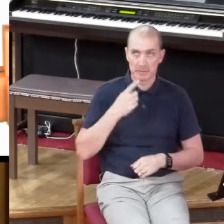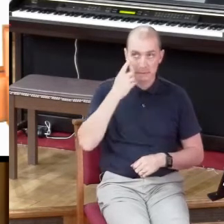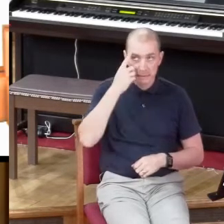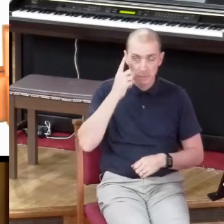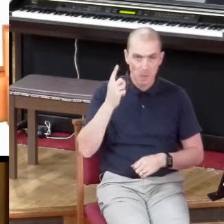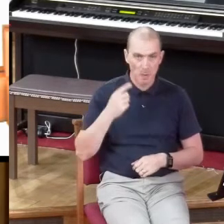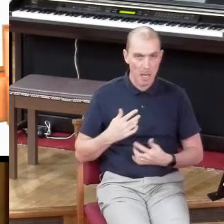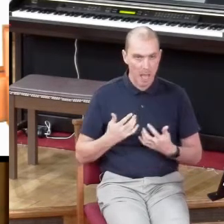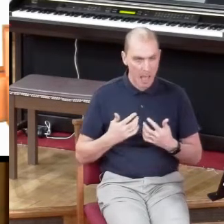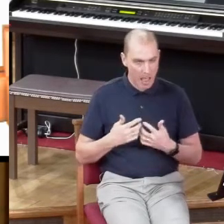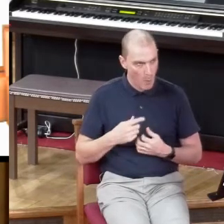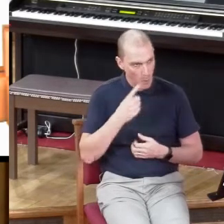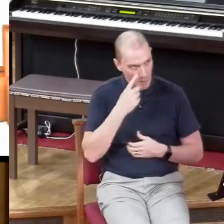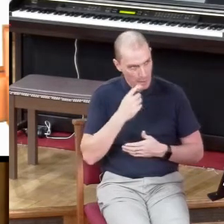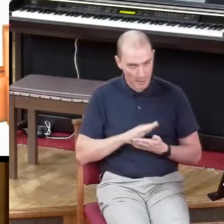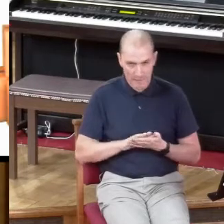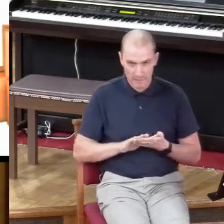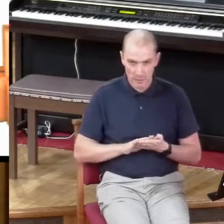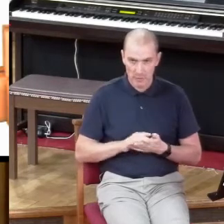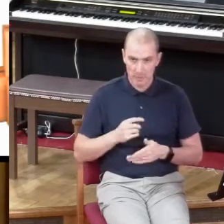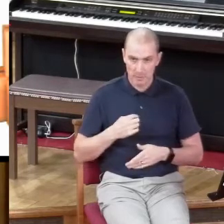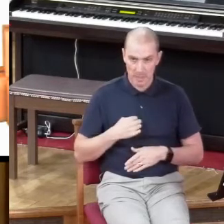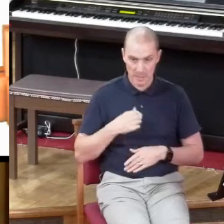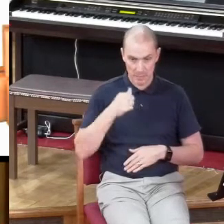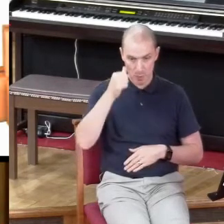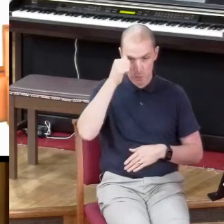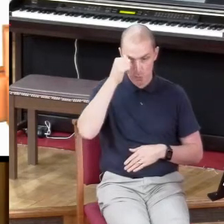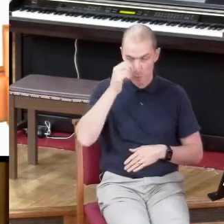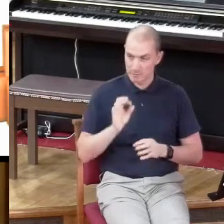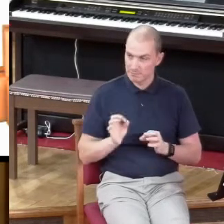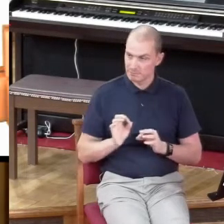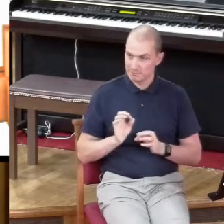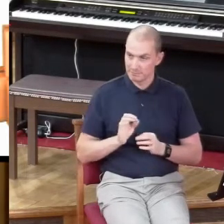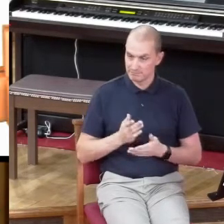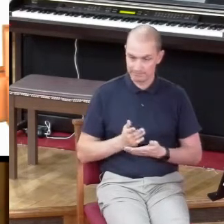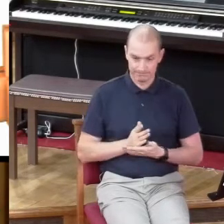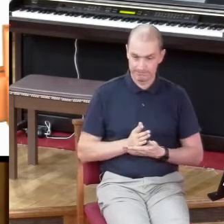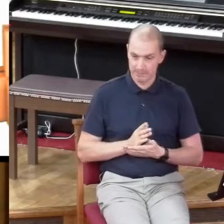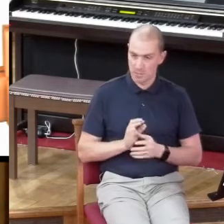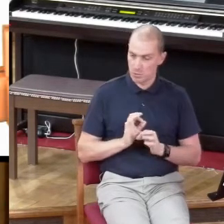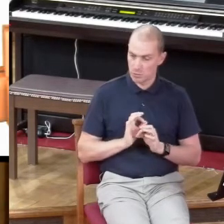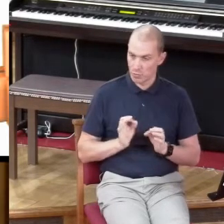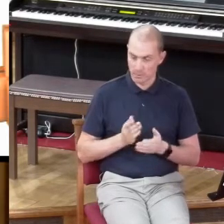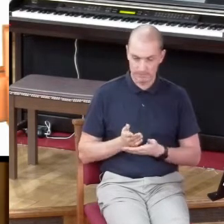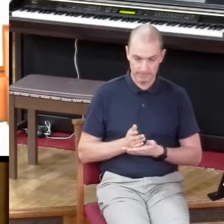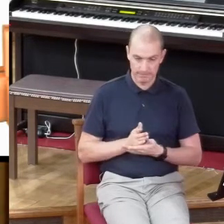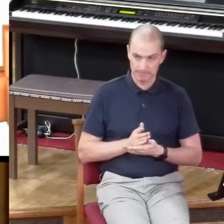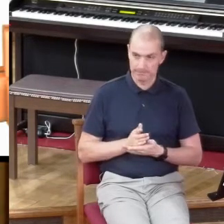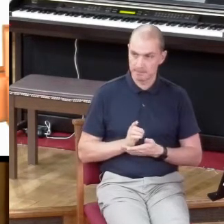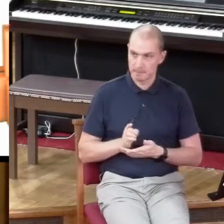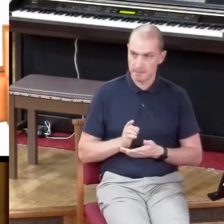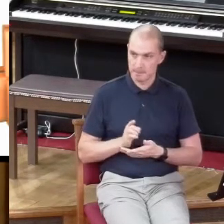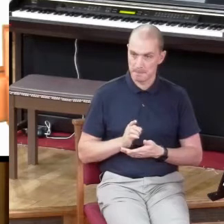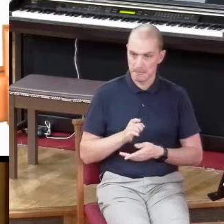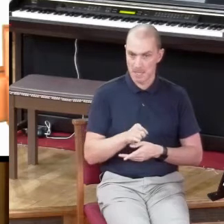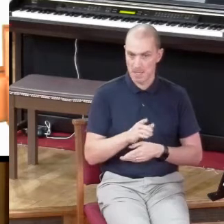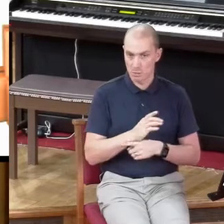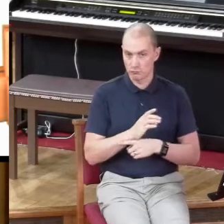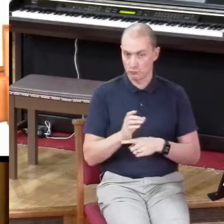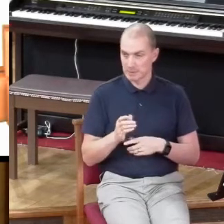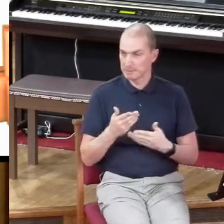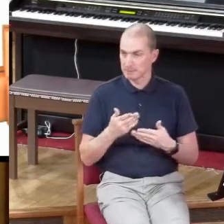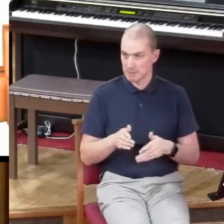for this? But you know, there is no doubt, according to what God tells us, that Christ died to forgive my